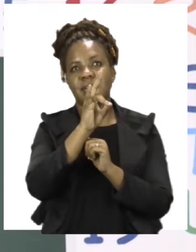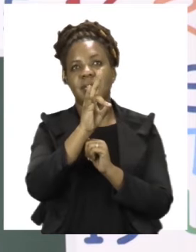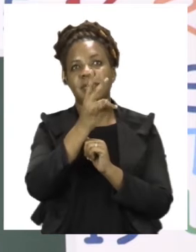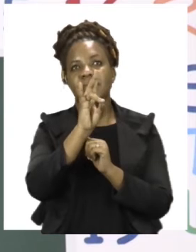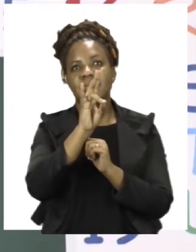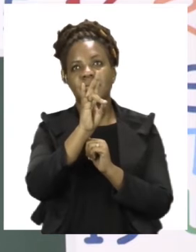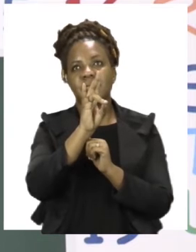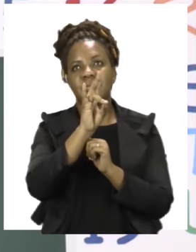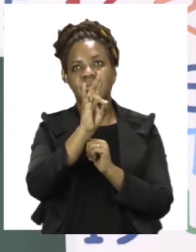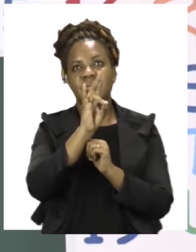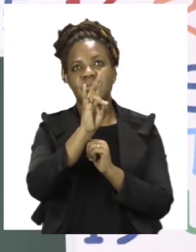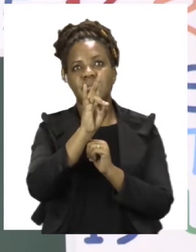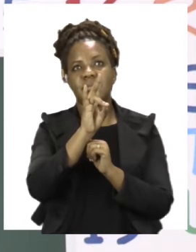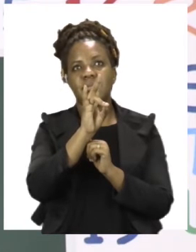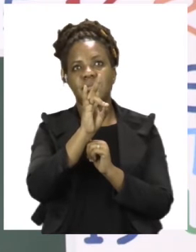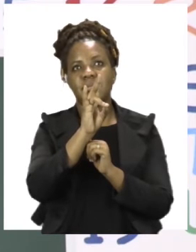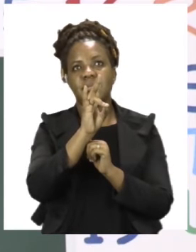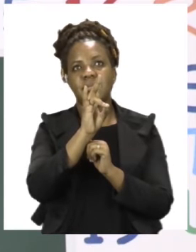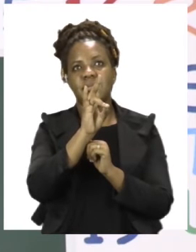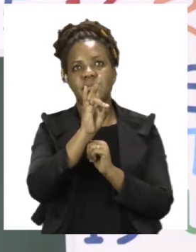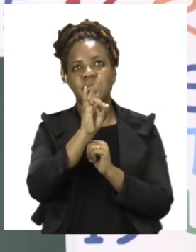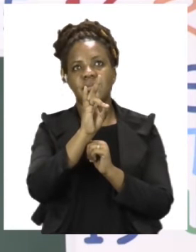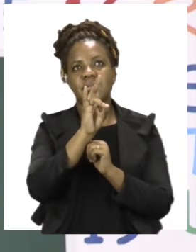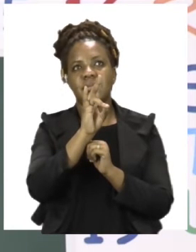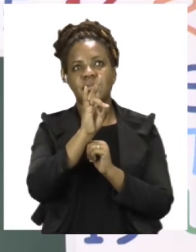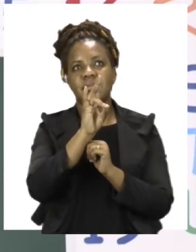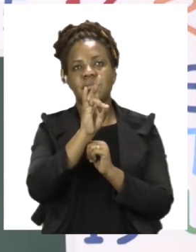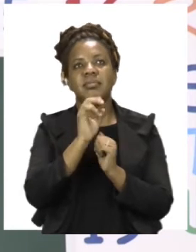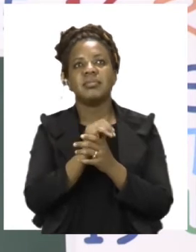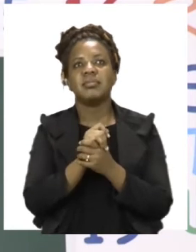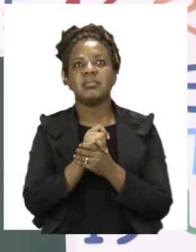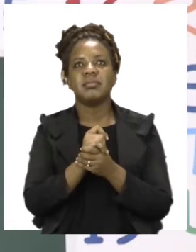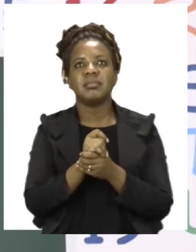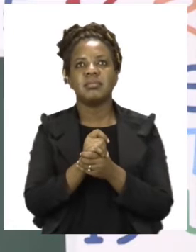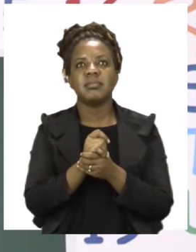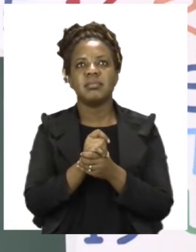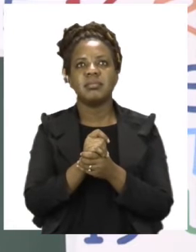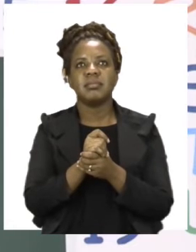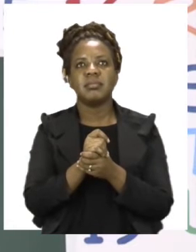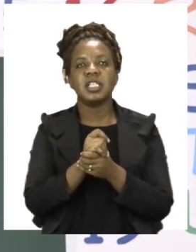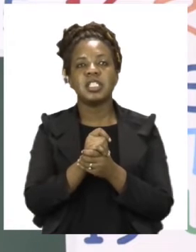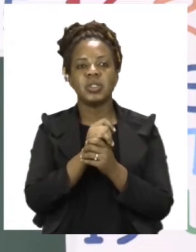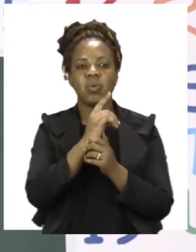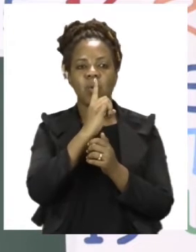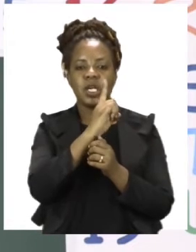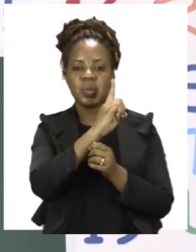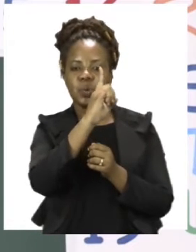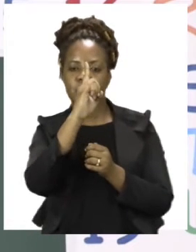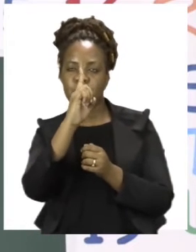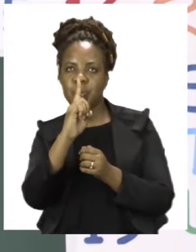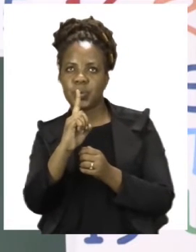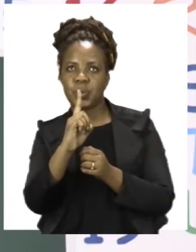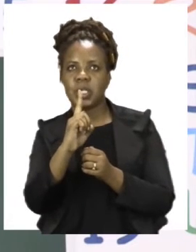number in front of 8, and that is 7. Then he's going to take the 1 and give